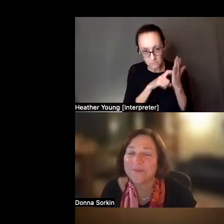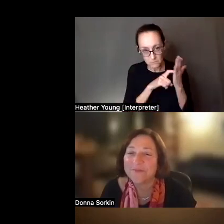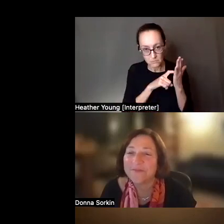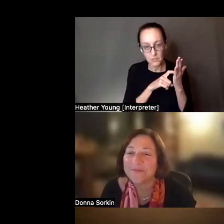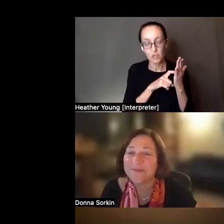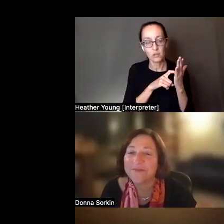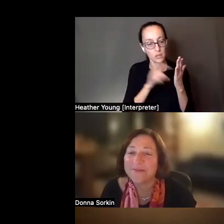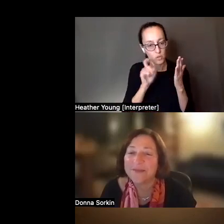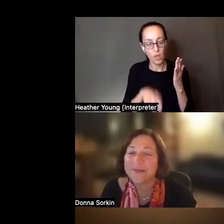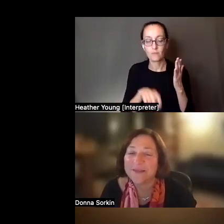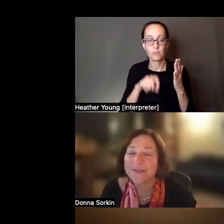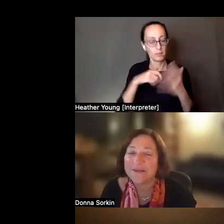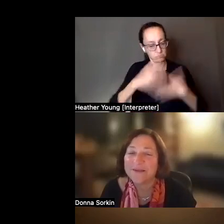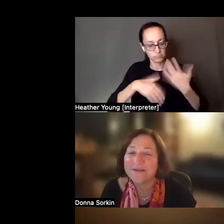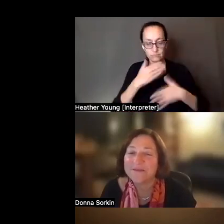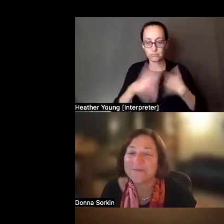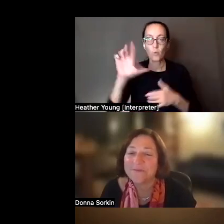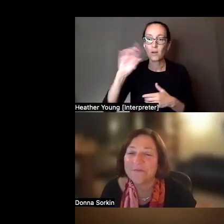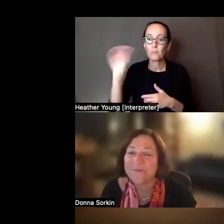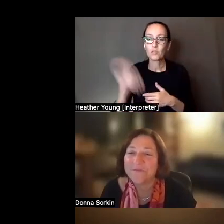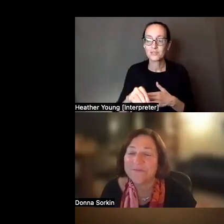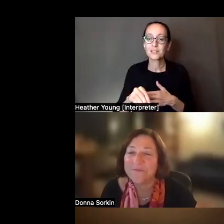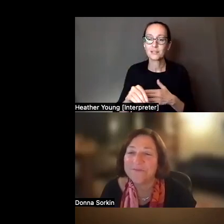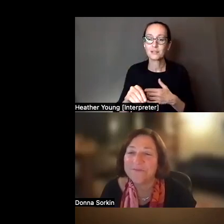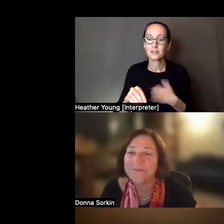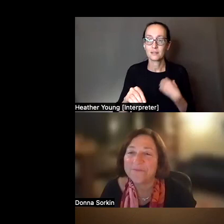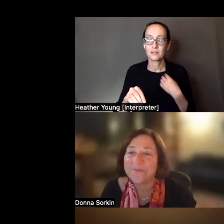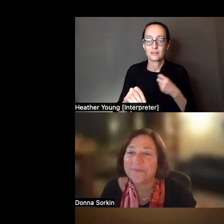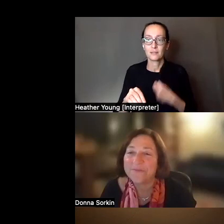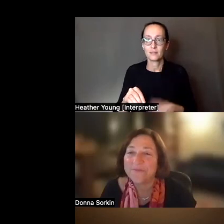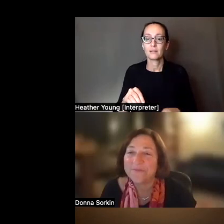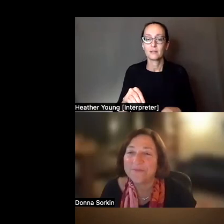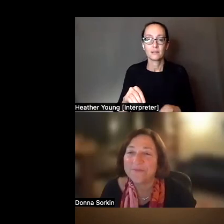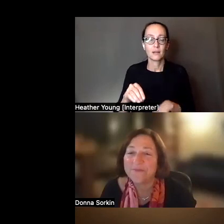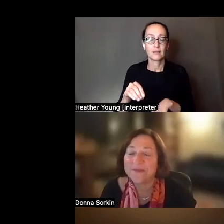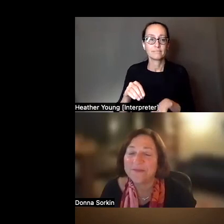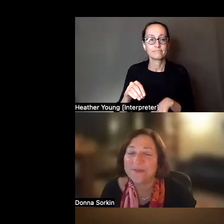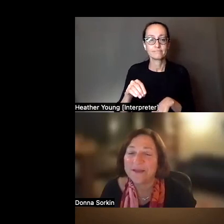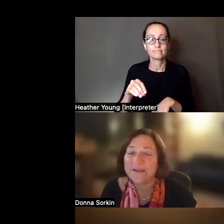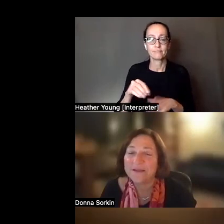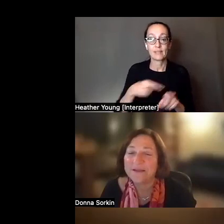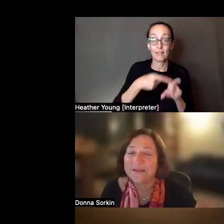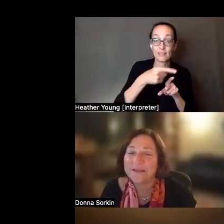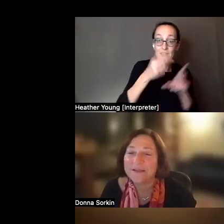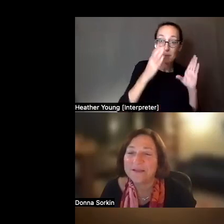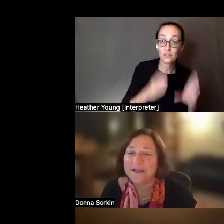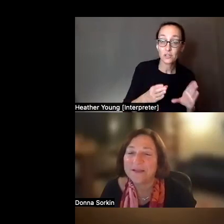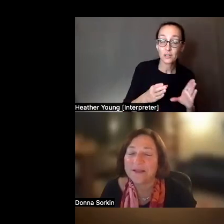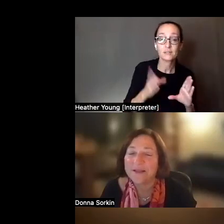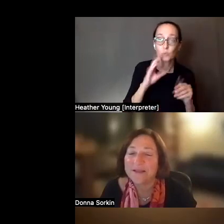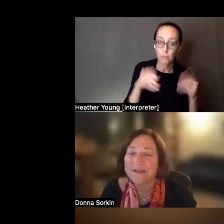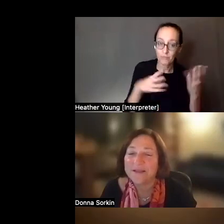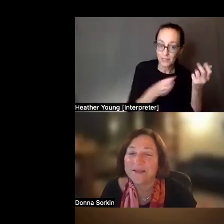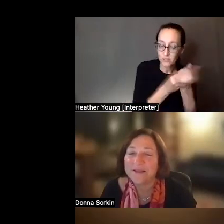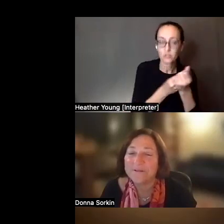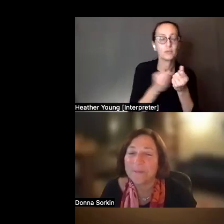100% with the support of the specialist and, you know, service